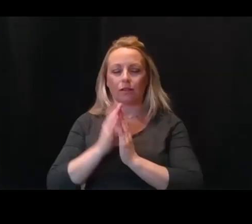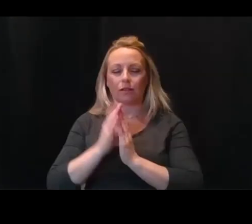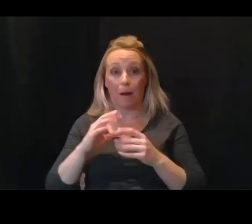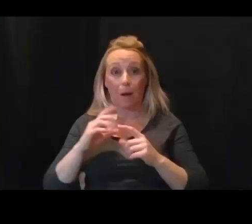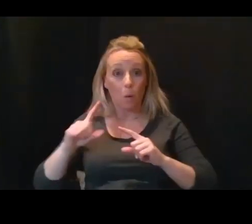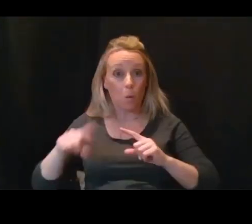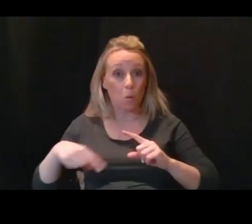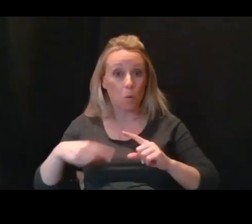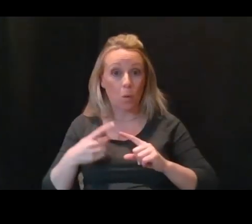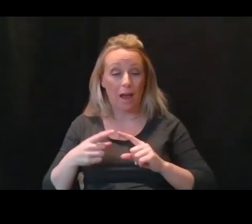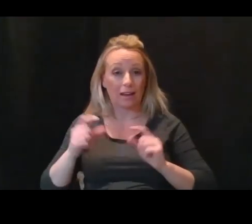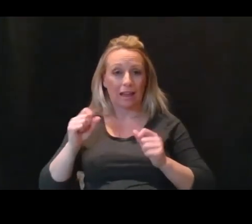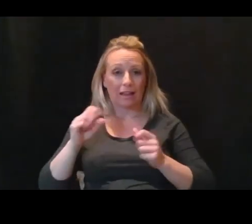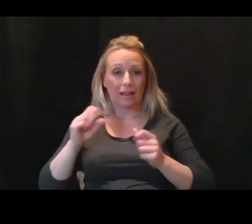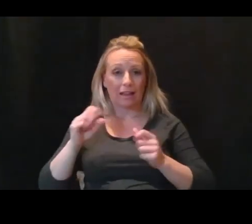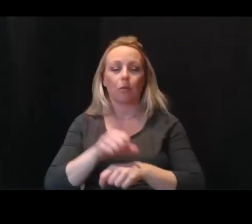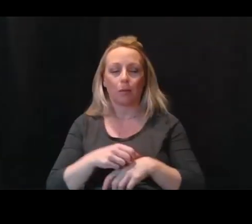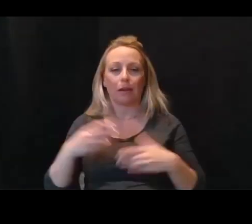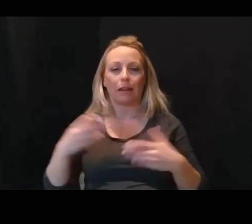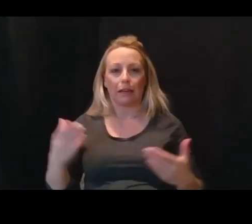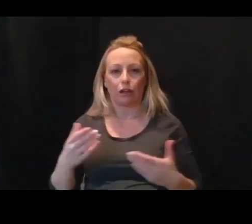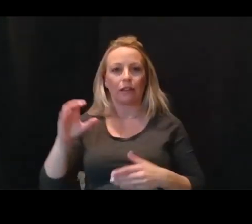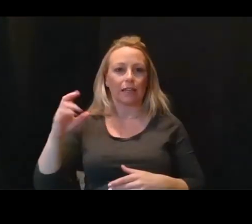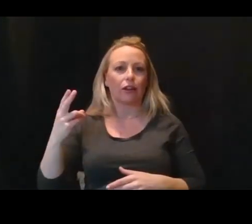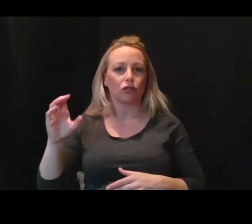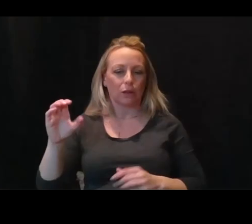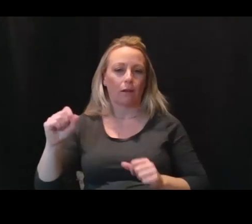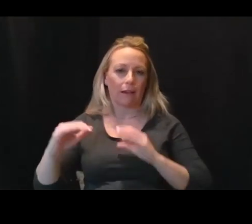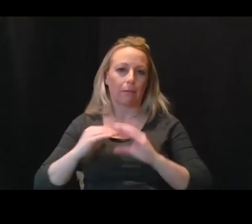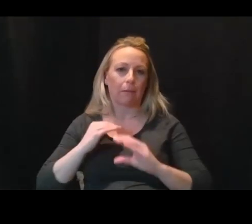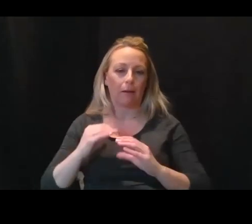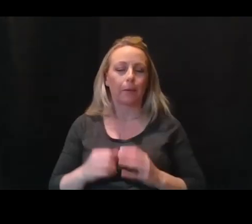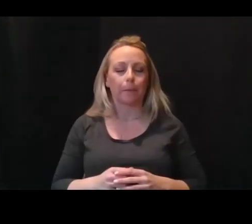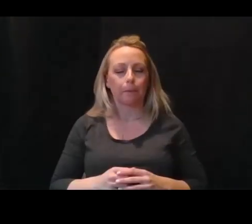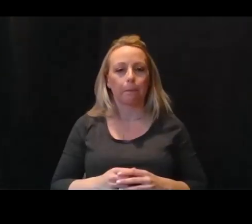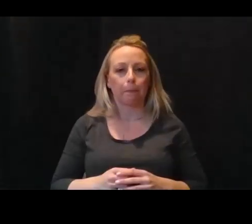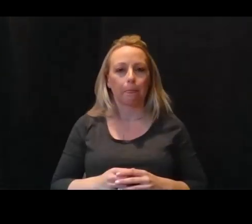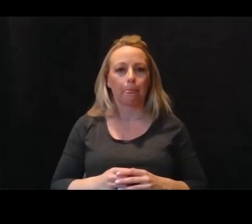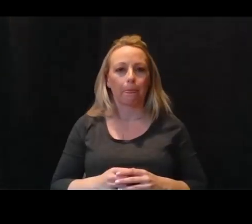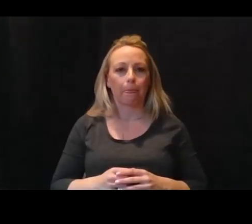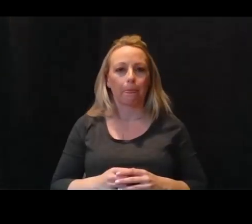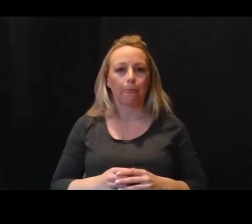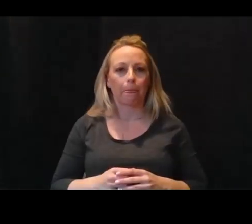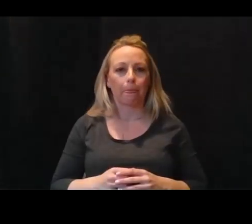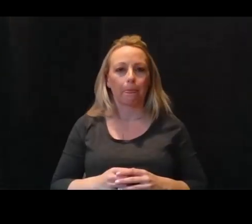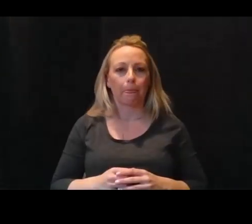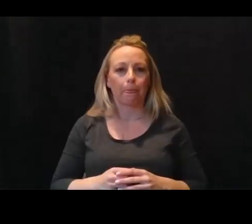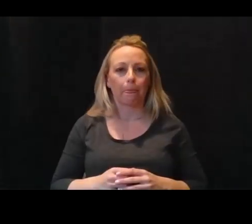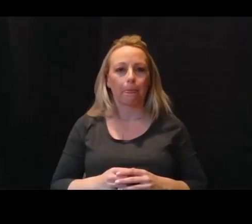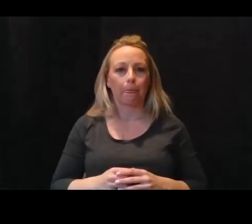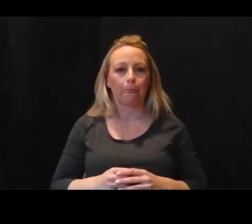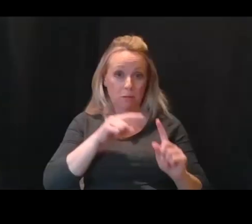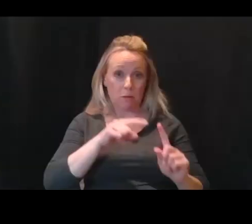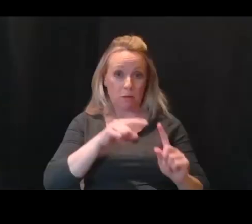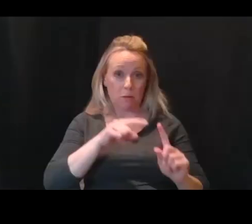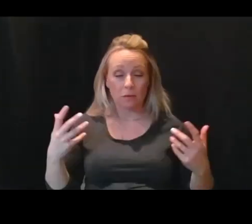could schedule an appointment here at CHC. So basically our takeaways,